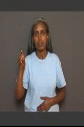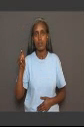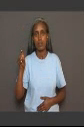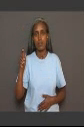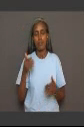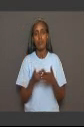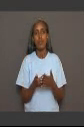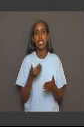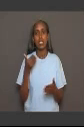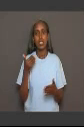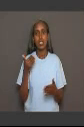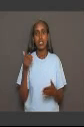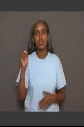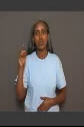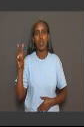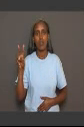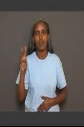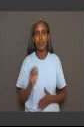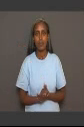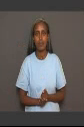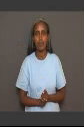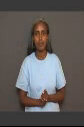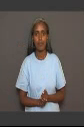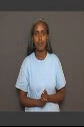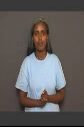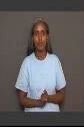12x minus 12.